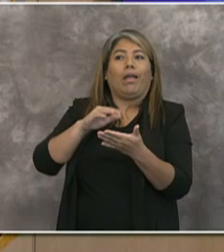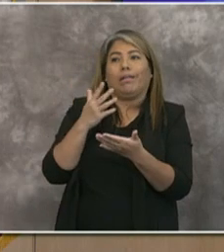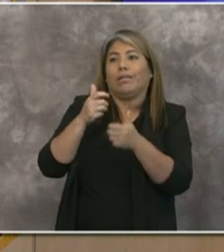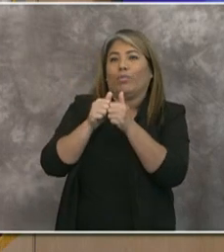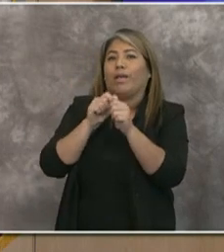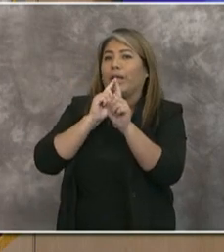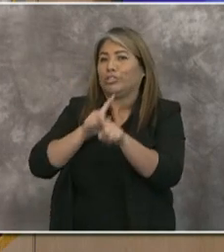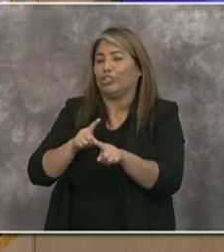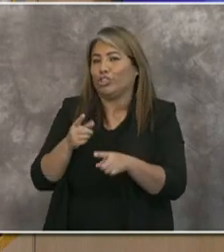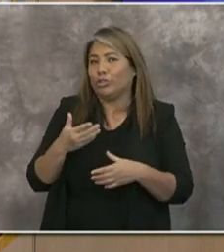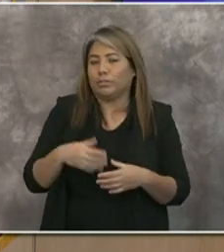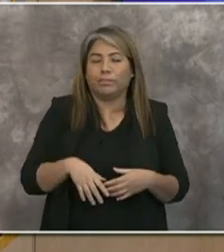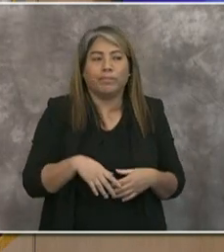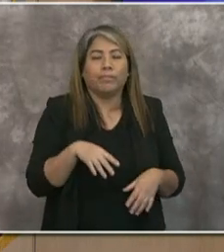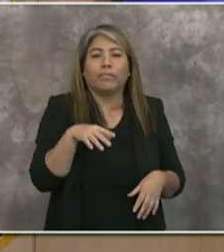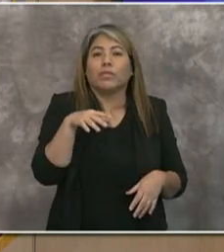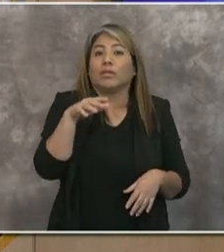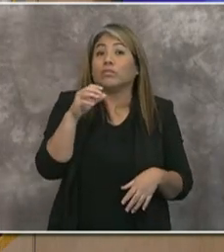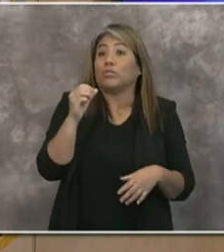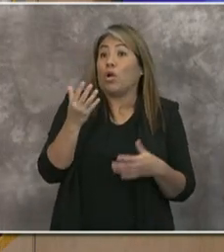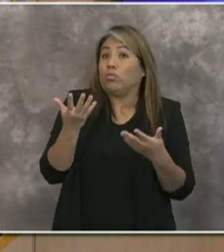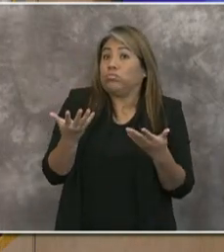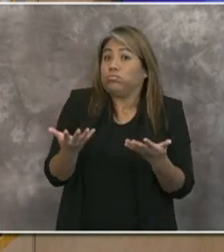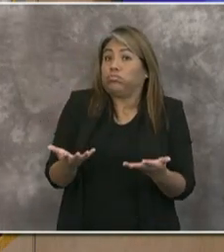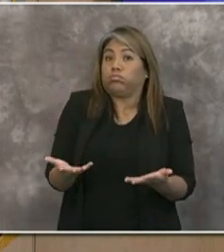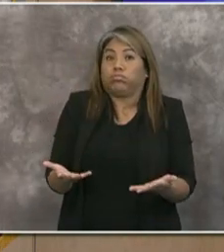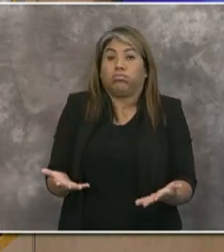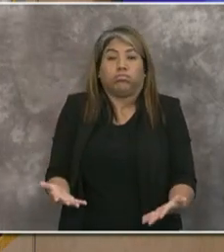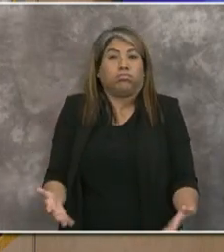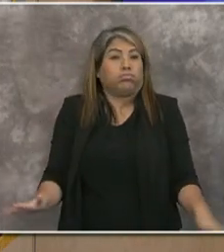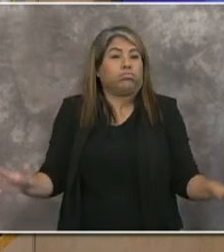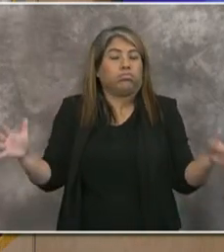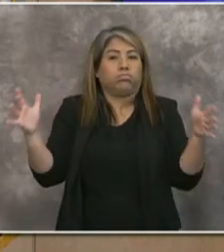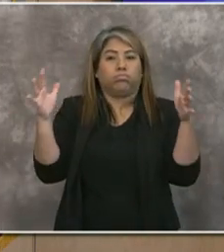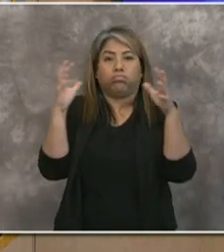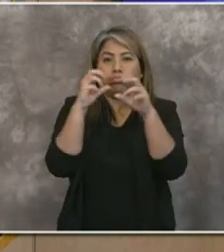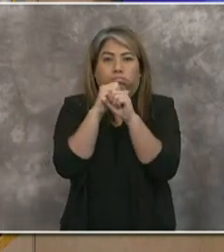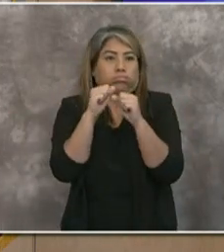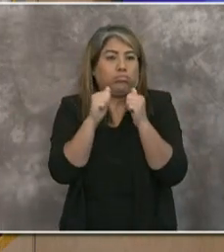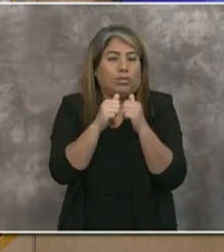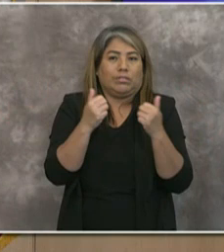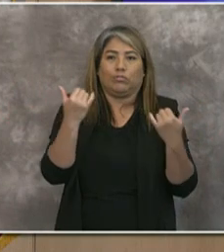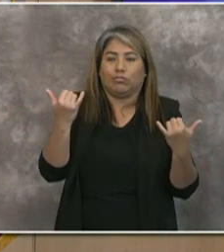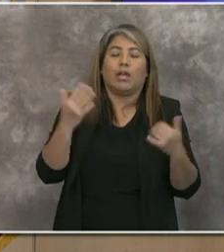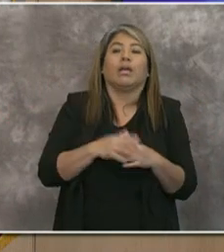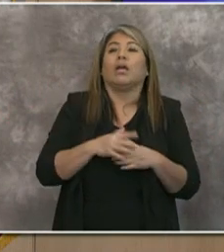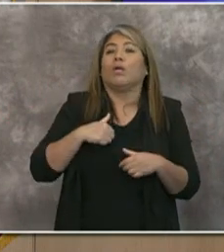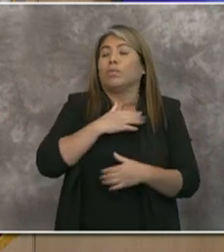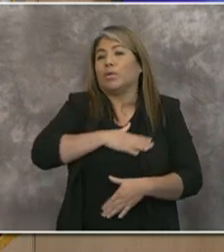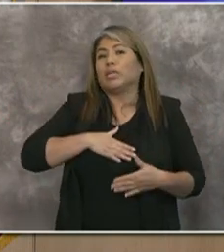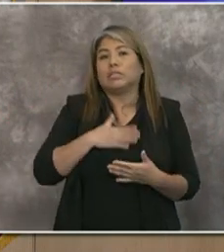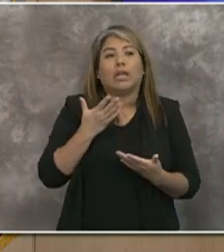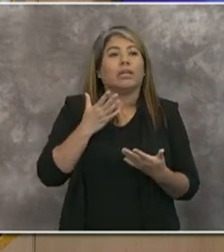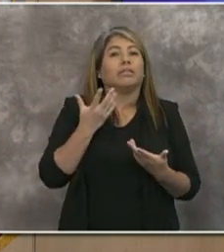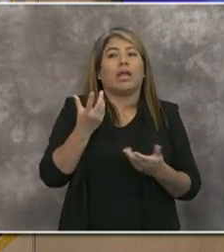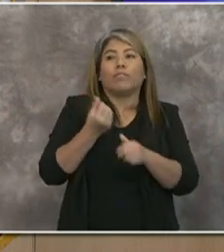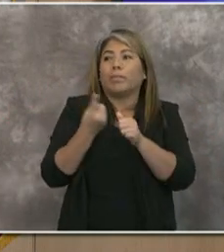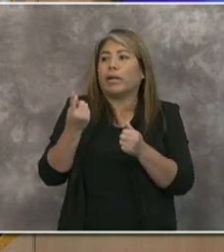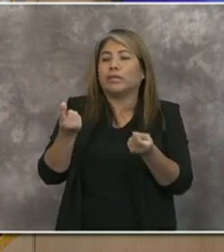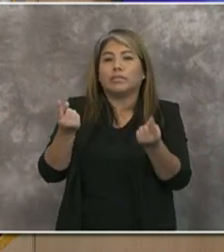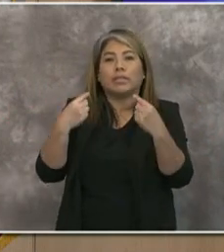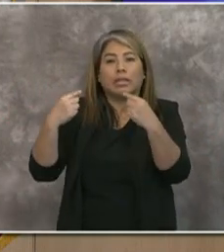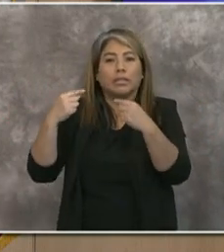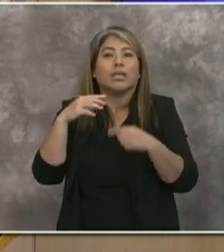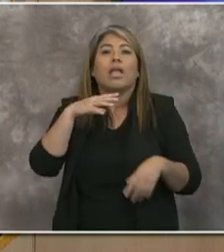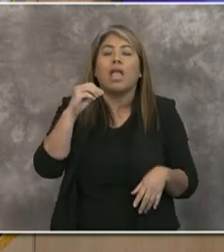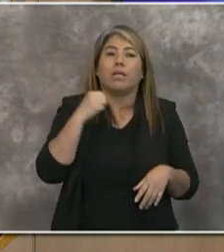end of the day. With that, it completes our media briefing for today. We appreciate everybody's attendance, and again, apologize